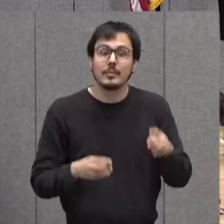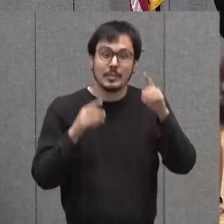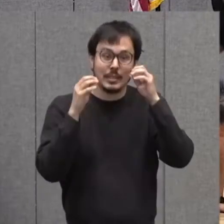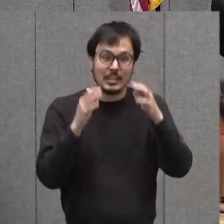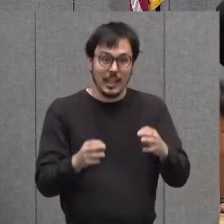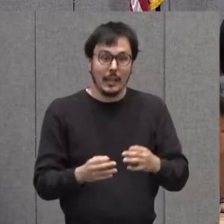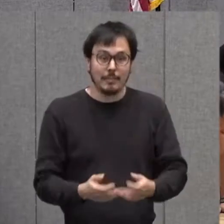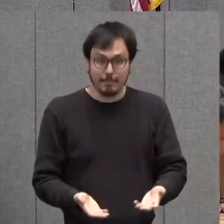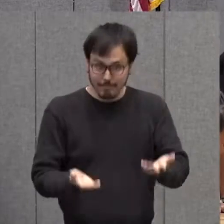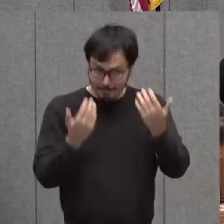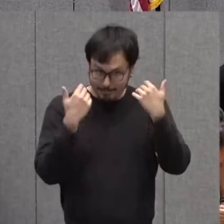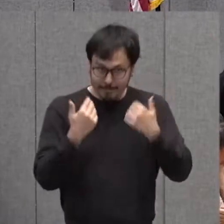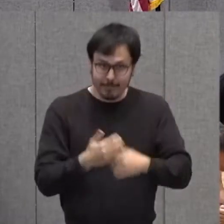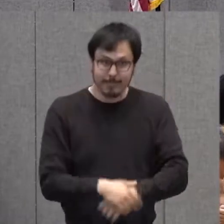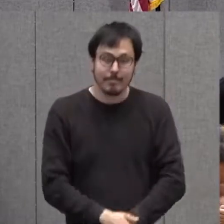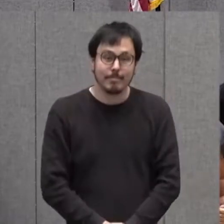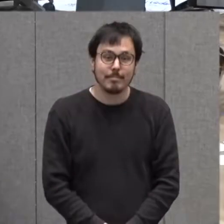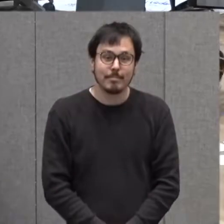¡Ya!